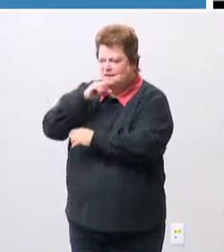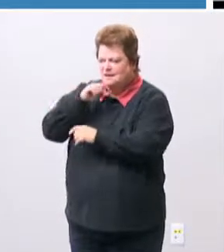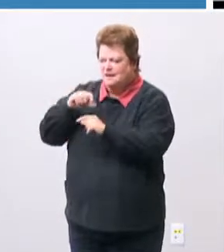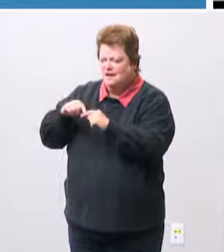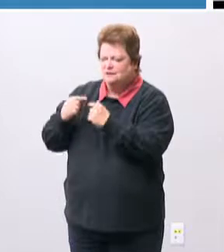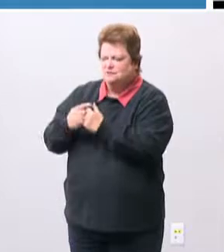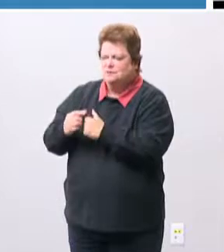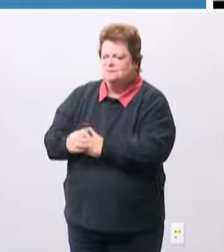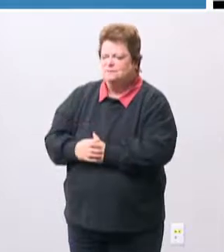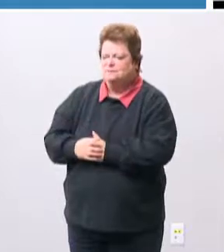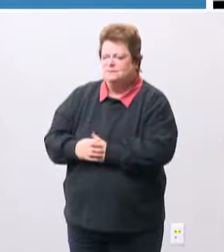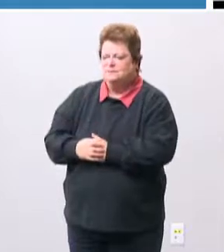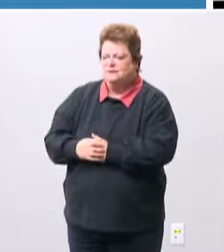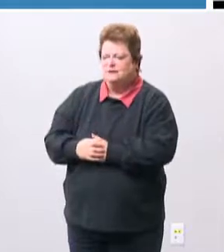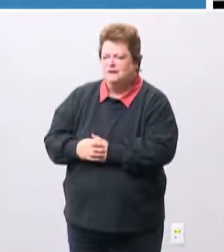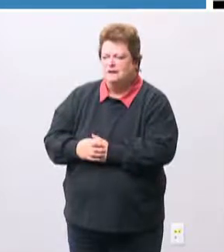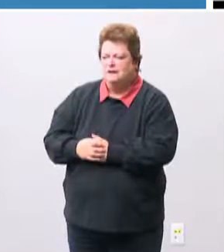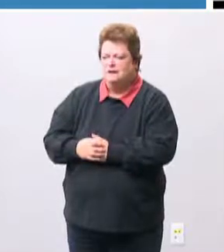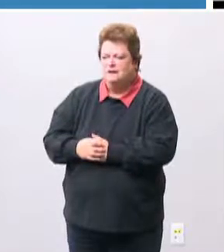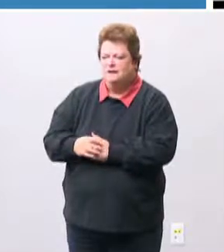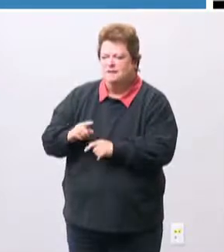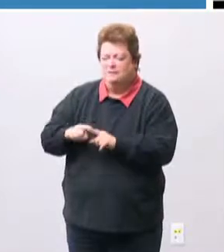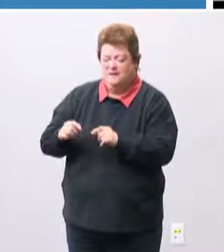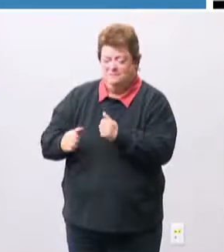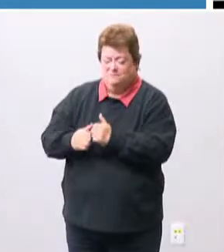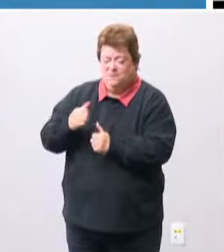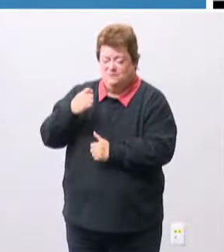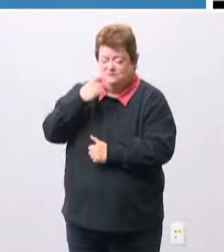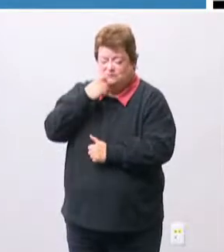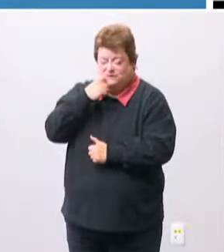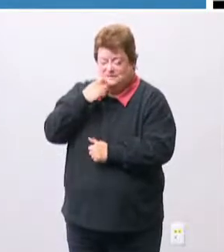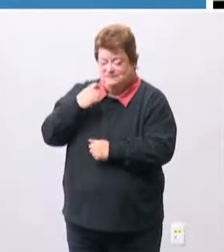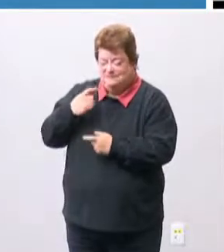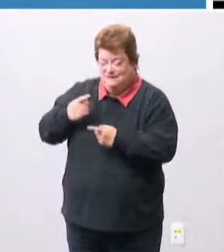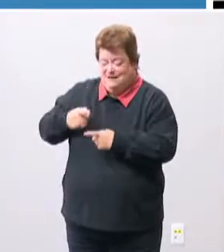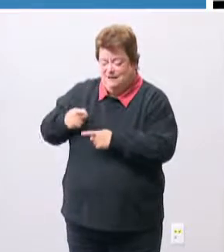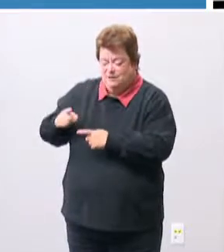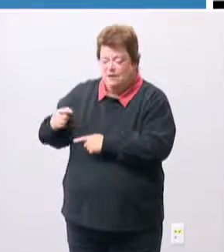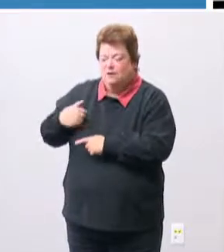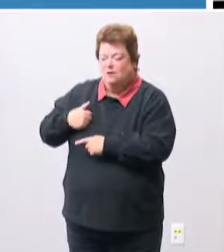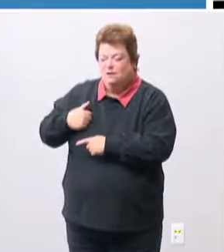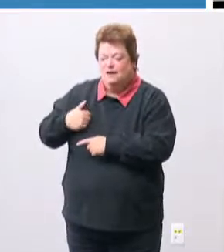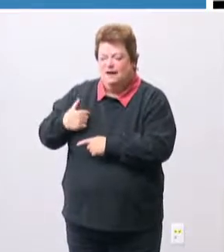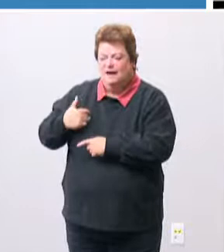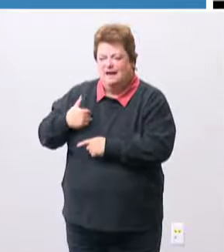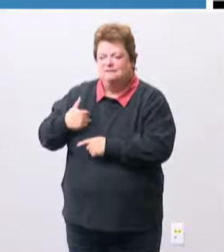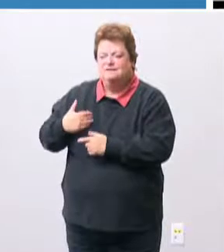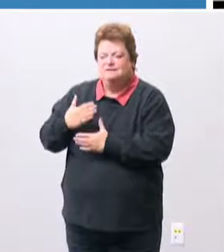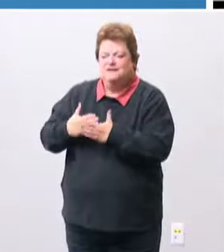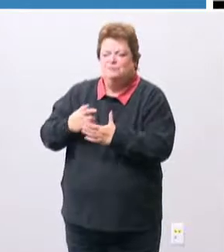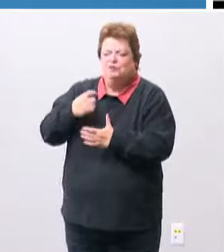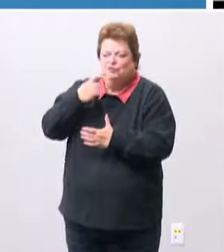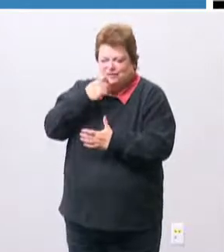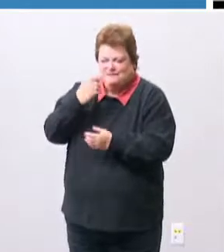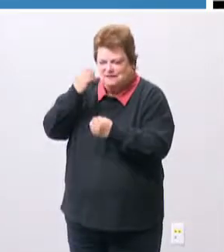But I think just from the most recent times, we have some information we can get to you.